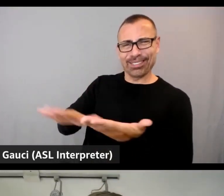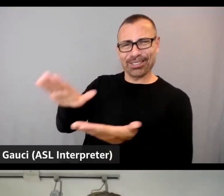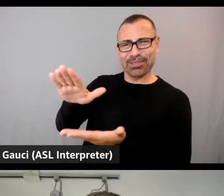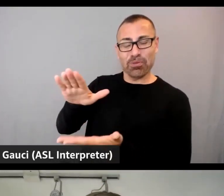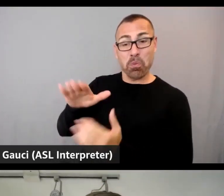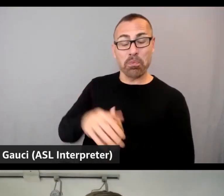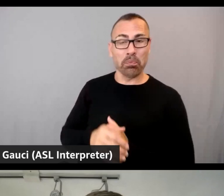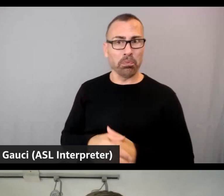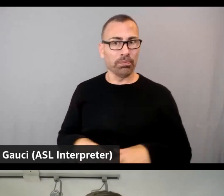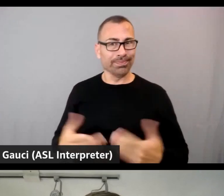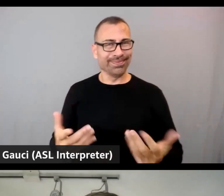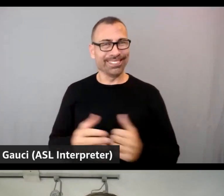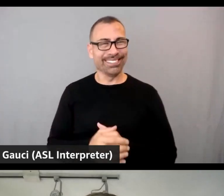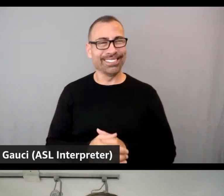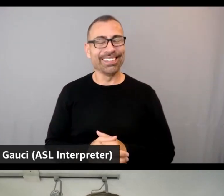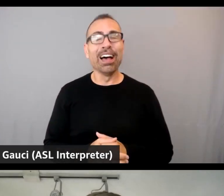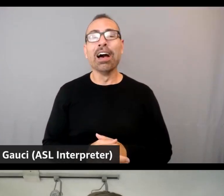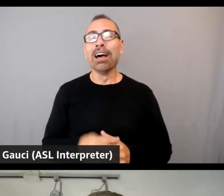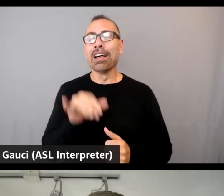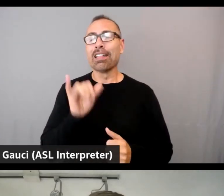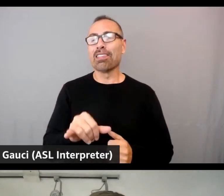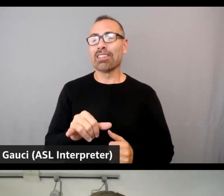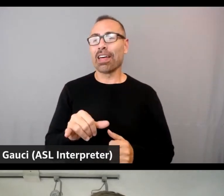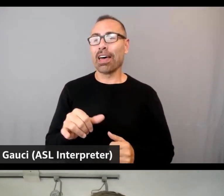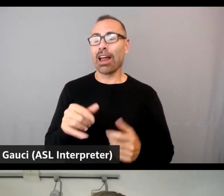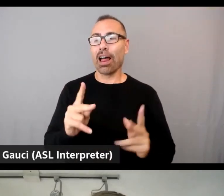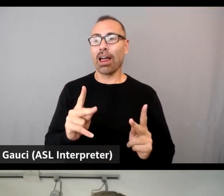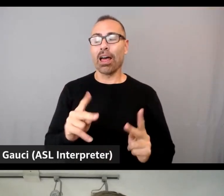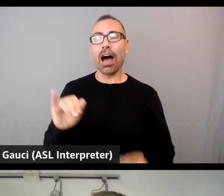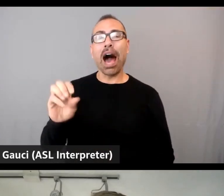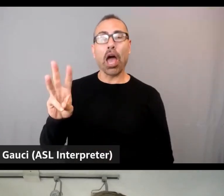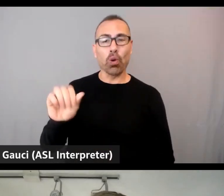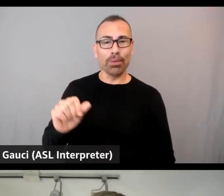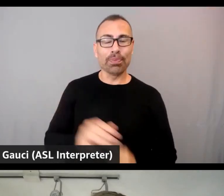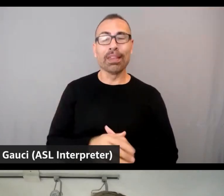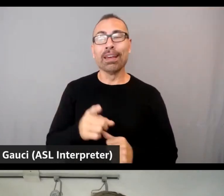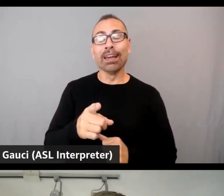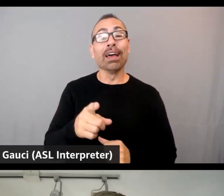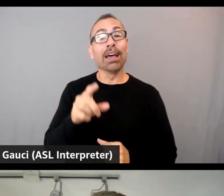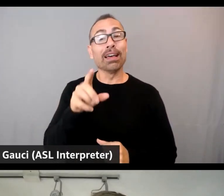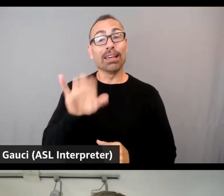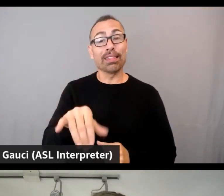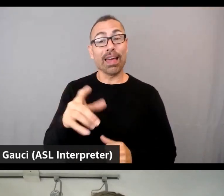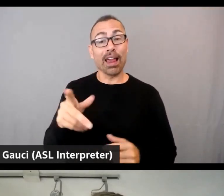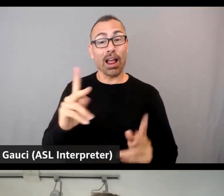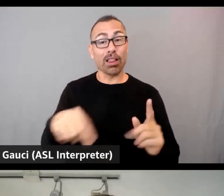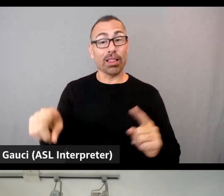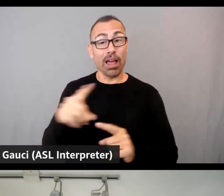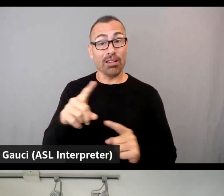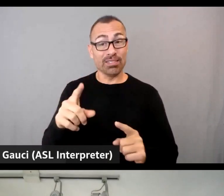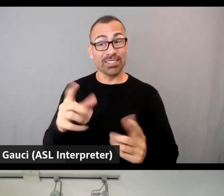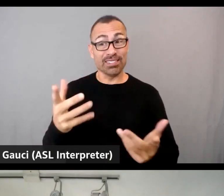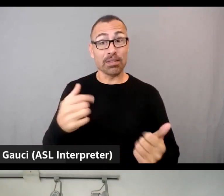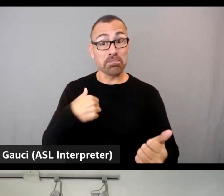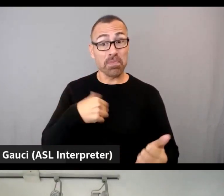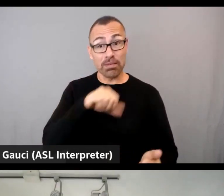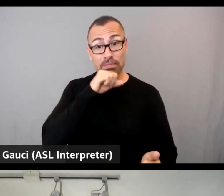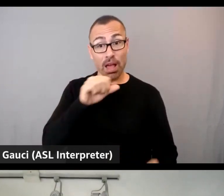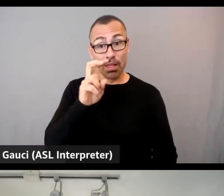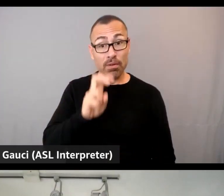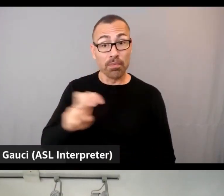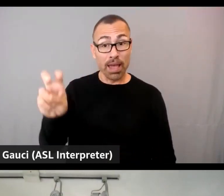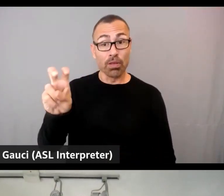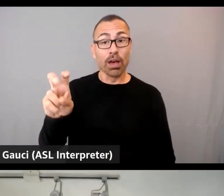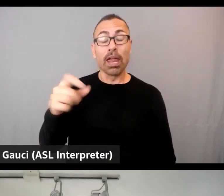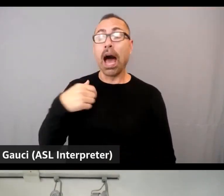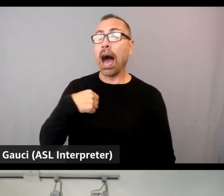allows us to basically say, you know what? Hey, I love Python. I can distribute Python. But